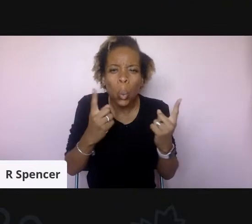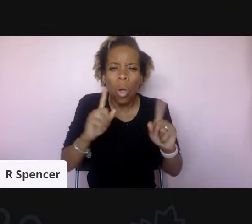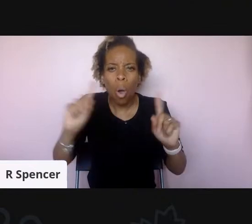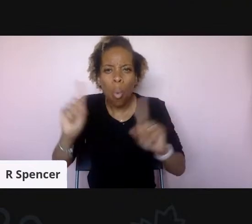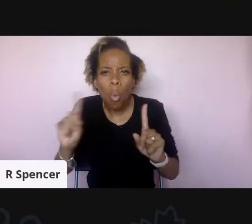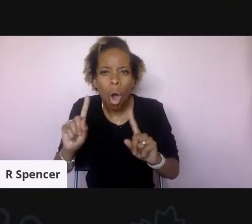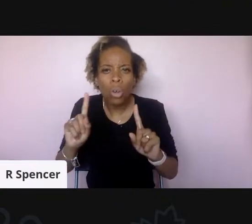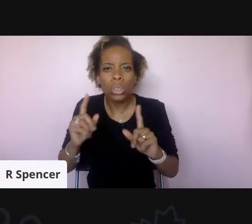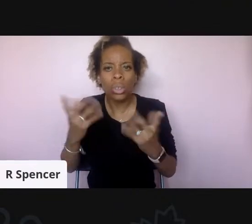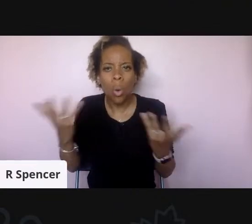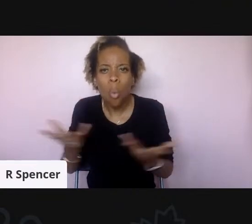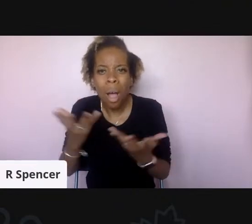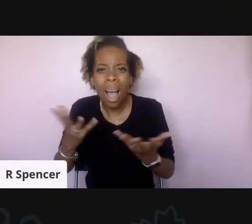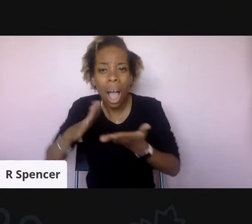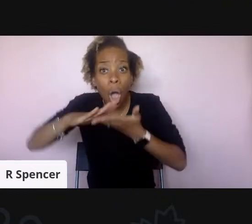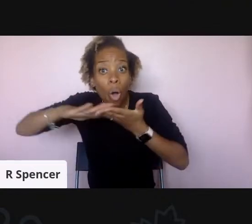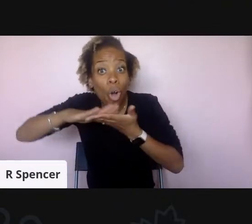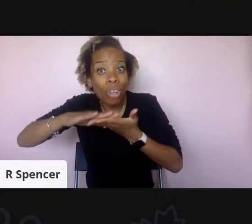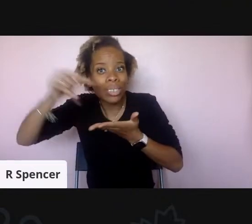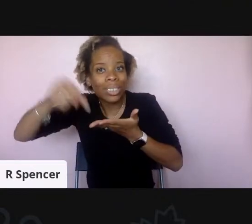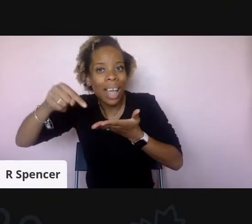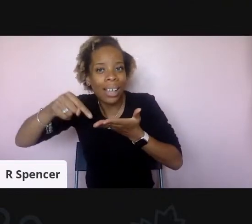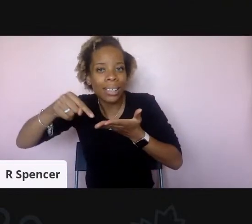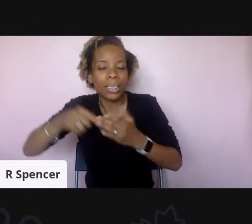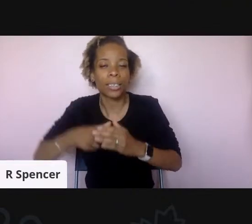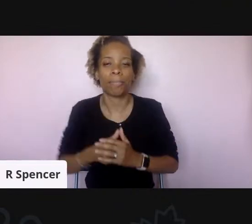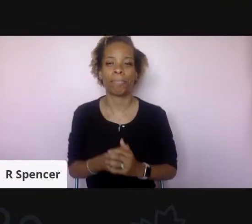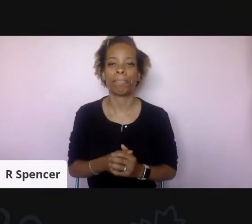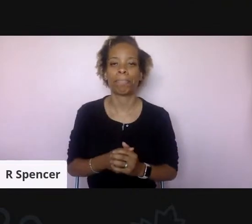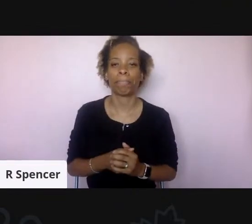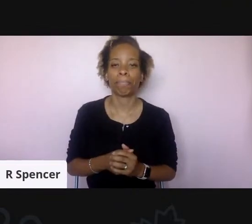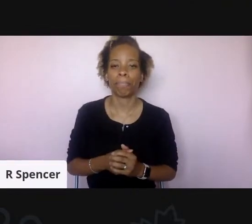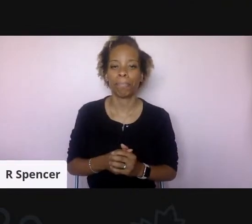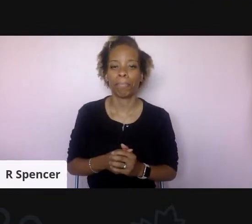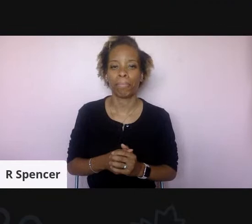Support from equality law may mean